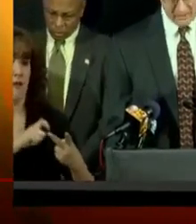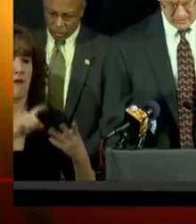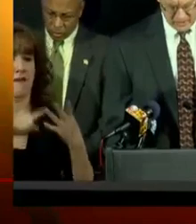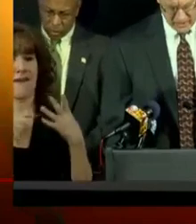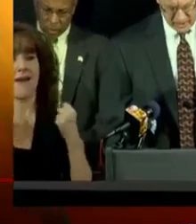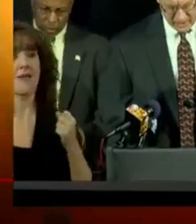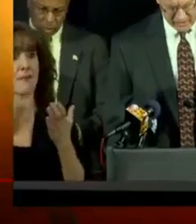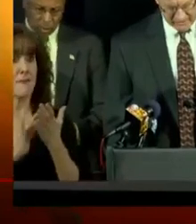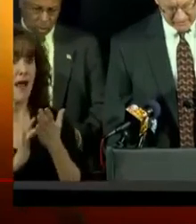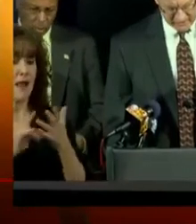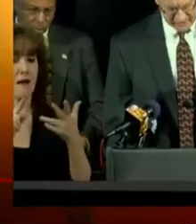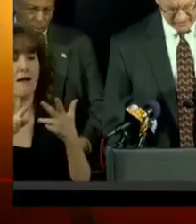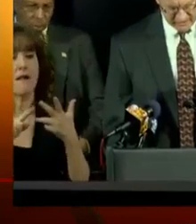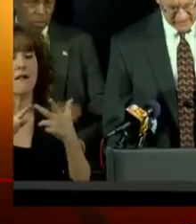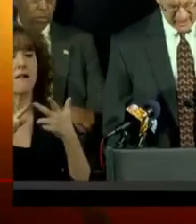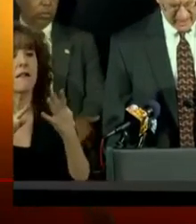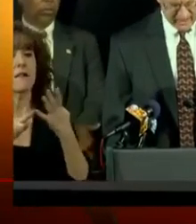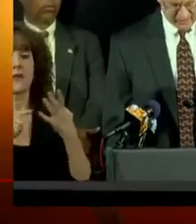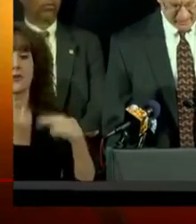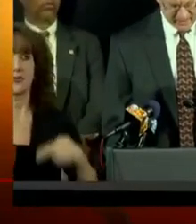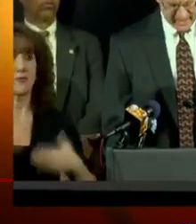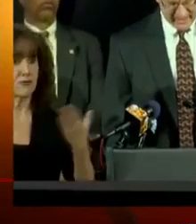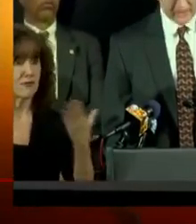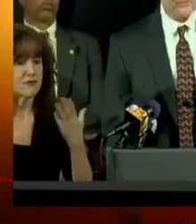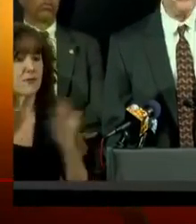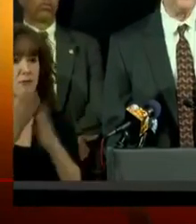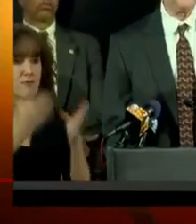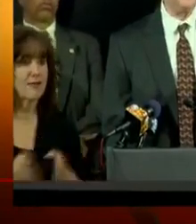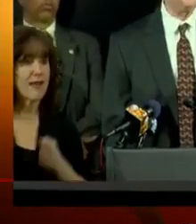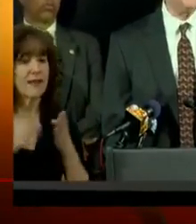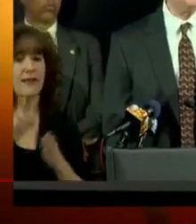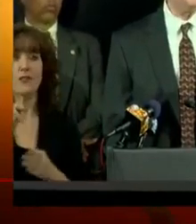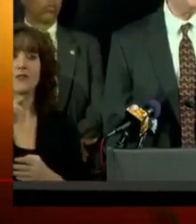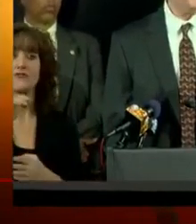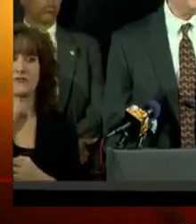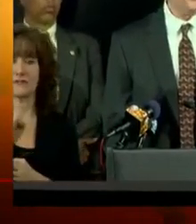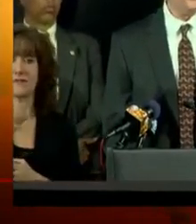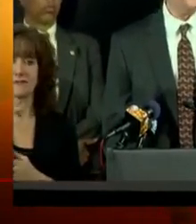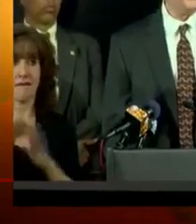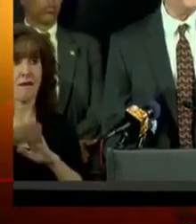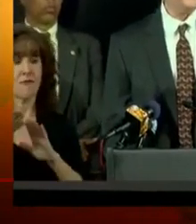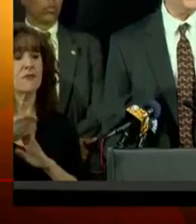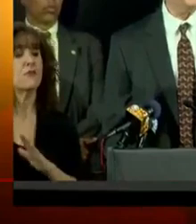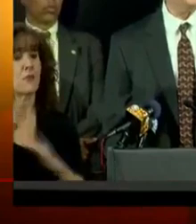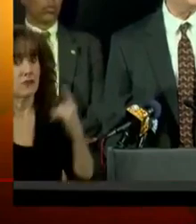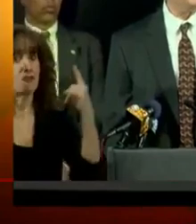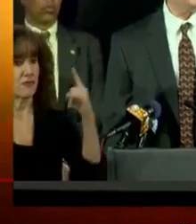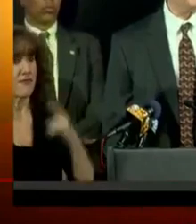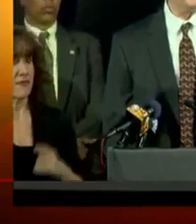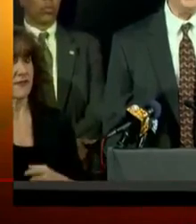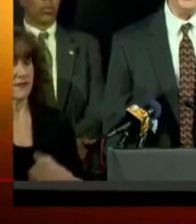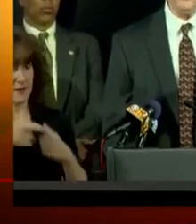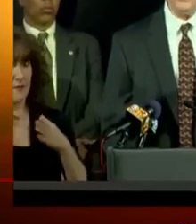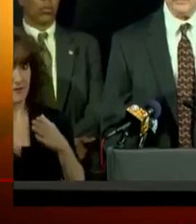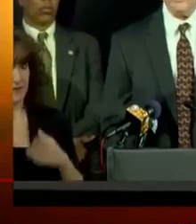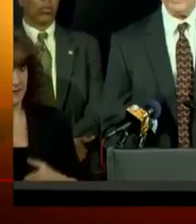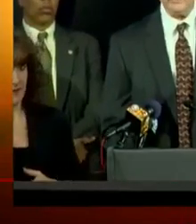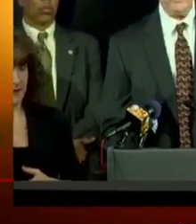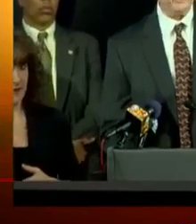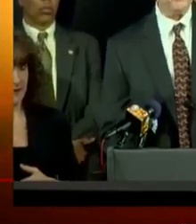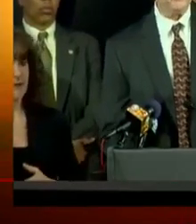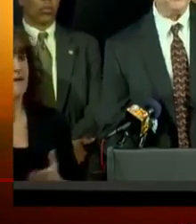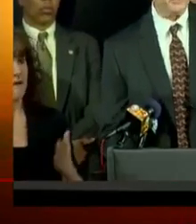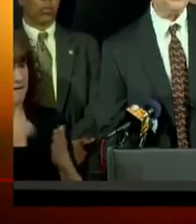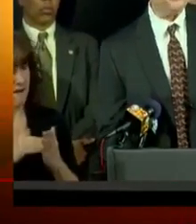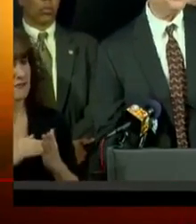health and medical, human services, and through planning, logistics, and operations, we will achieve the necessary results we need to achieve,